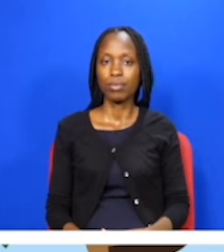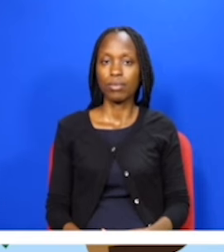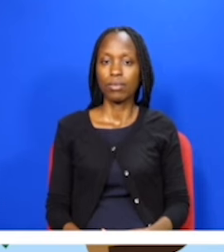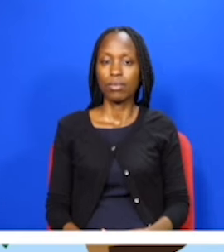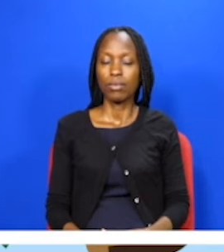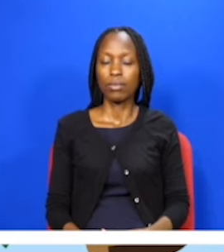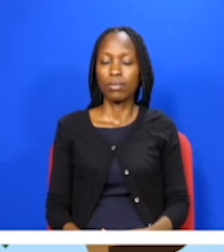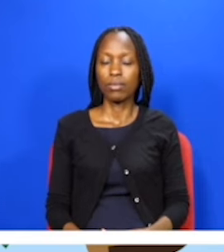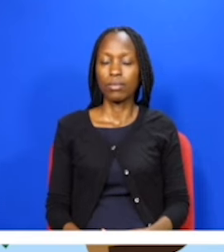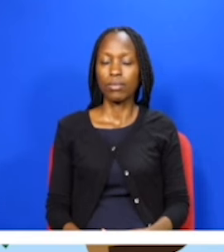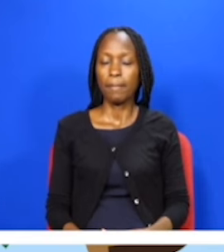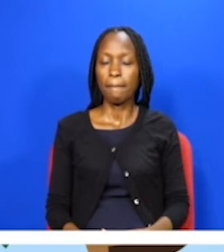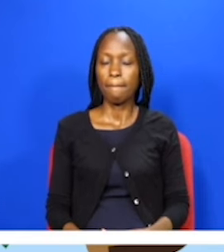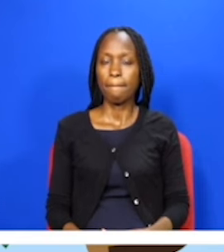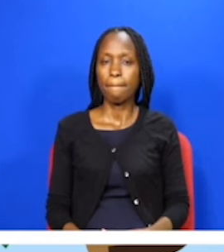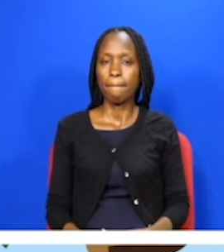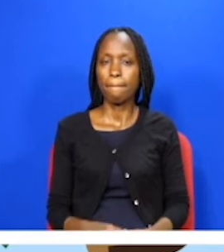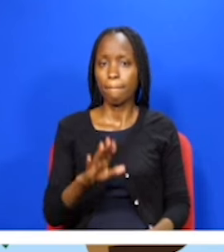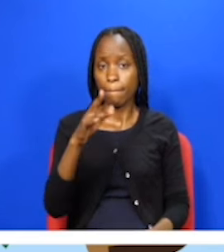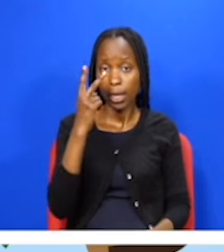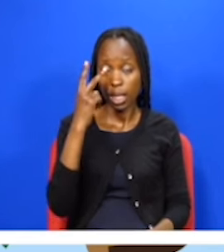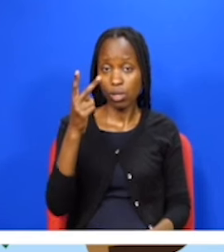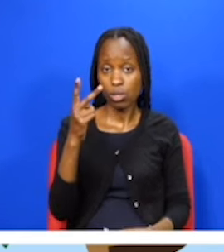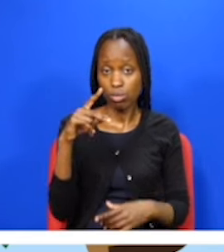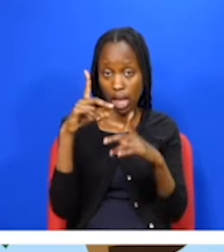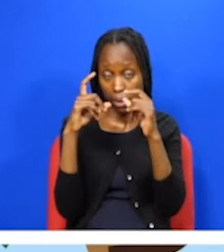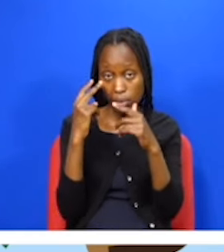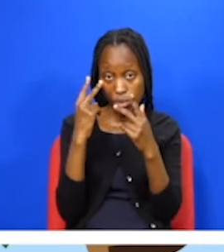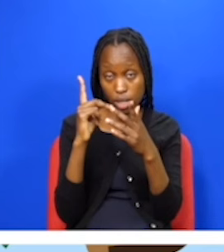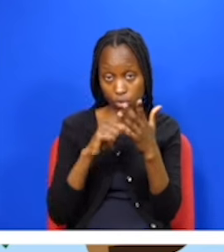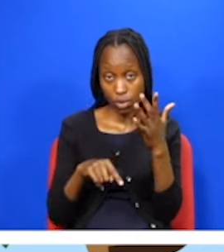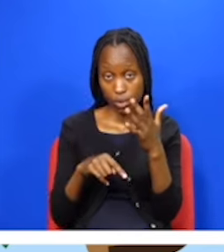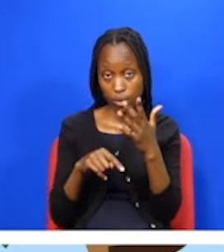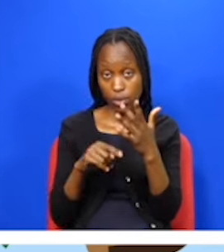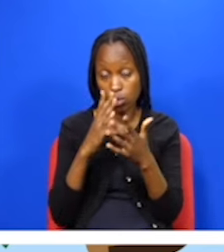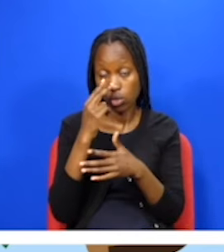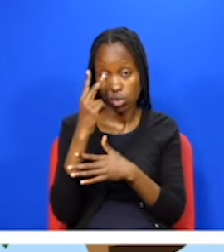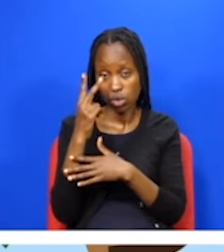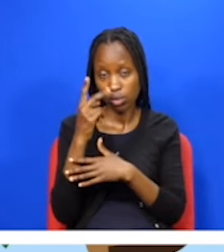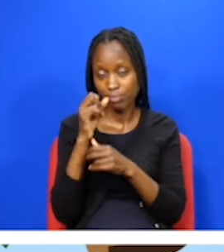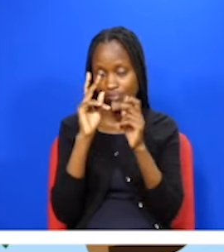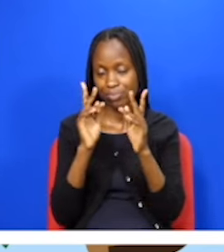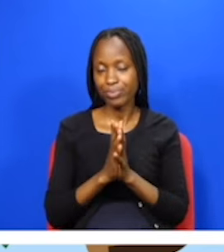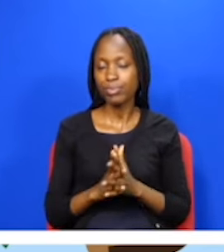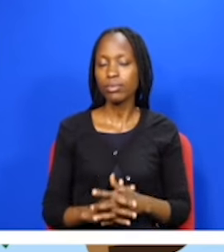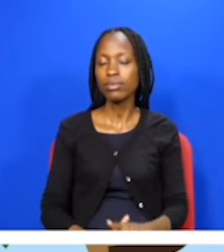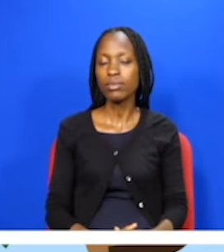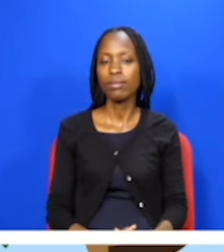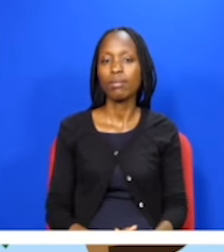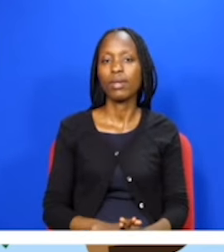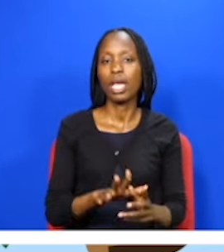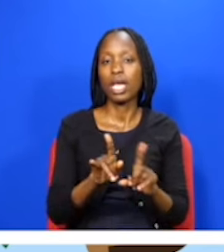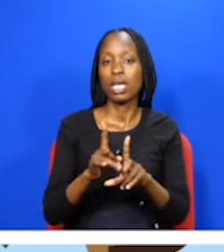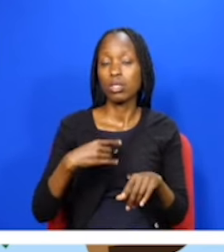What did you see? Did you see those images? Yeah. Now, as we